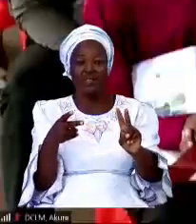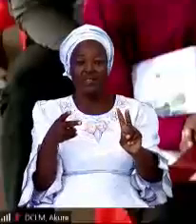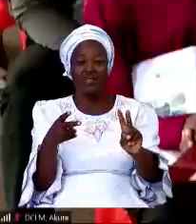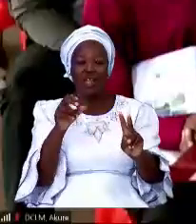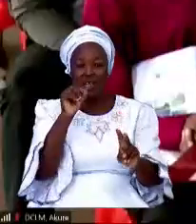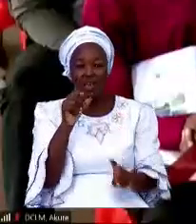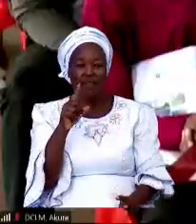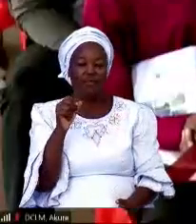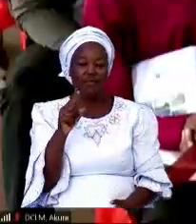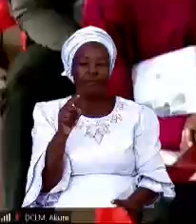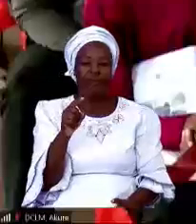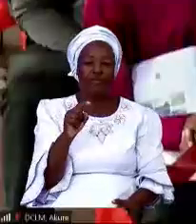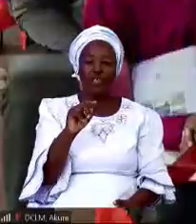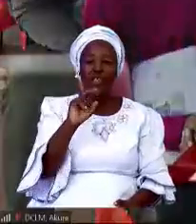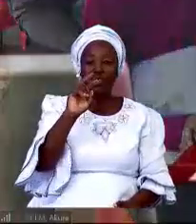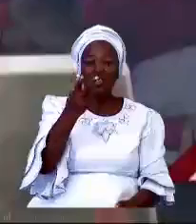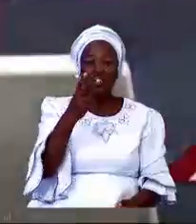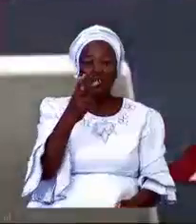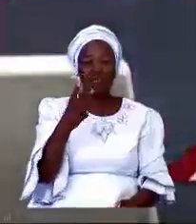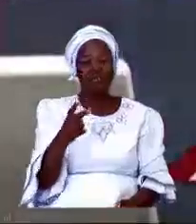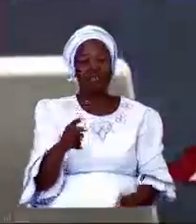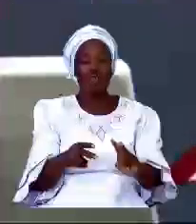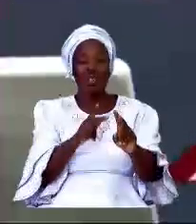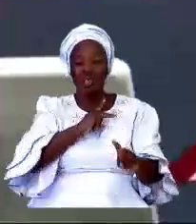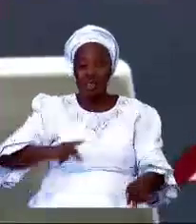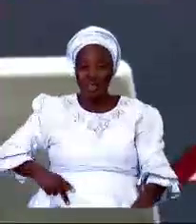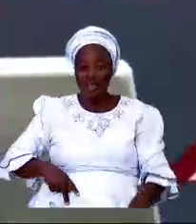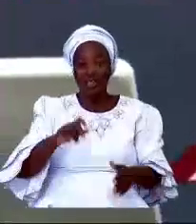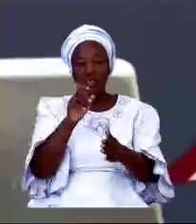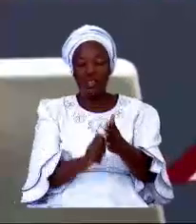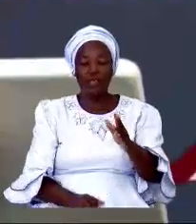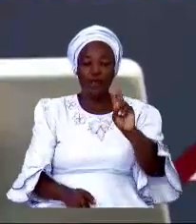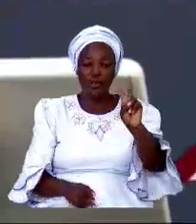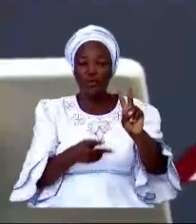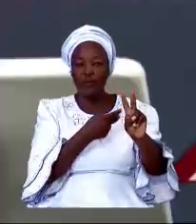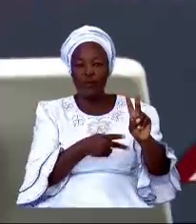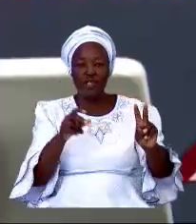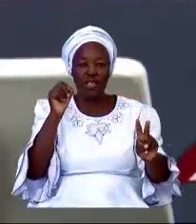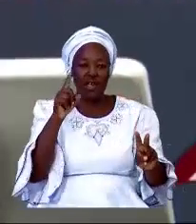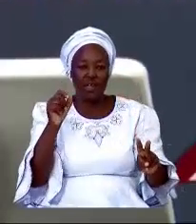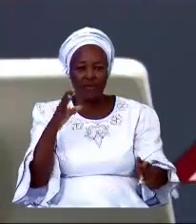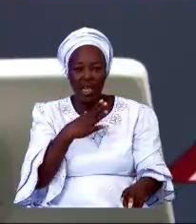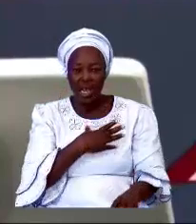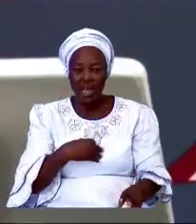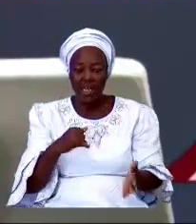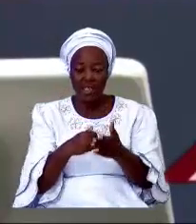reading here from verse 11. 2 Kings chapter